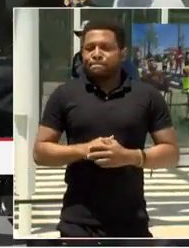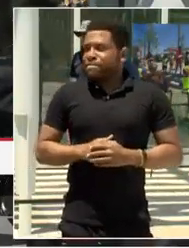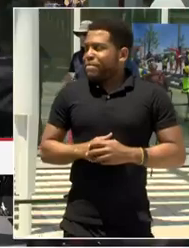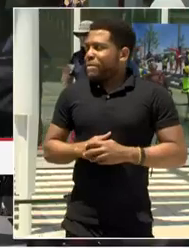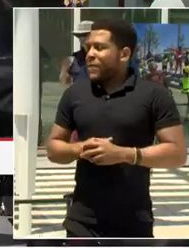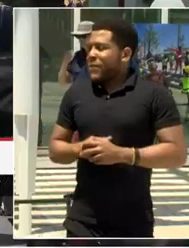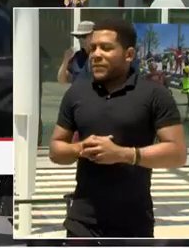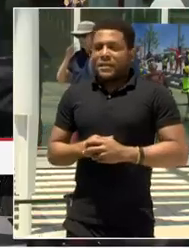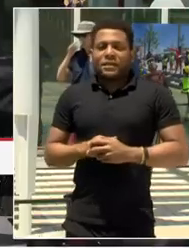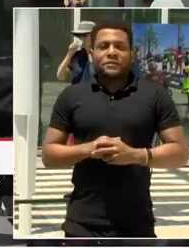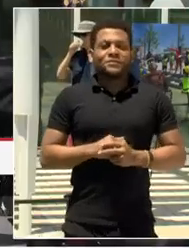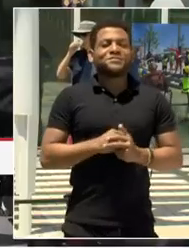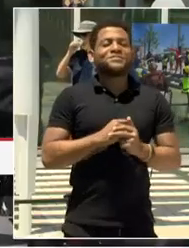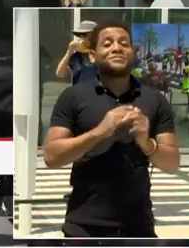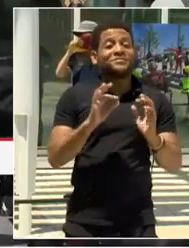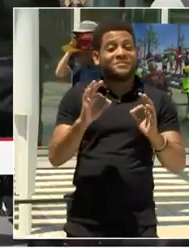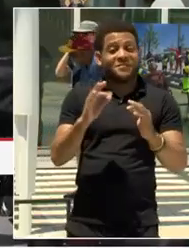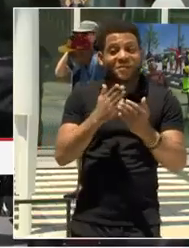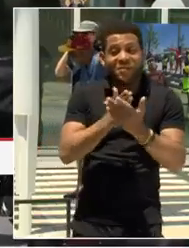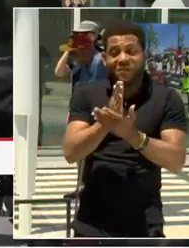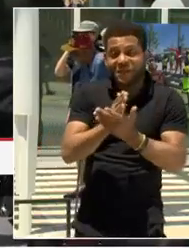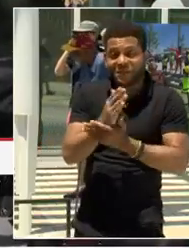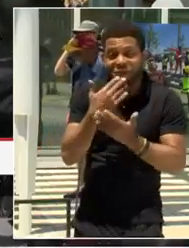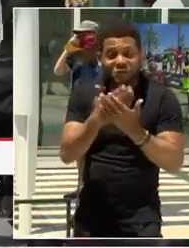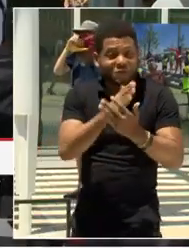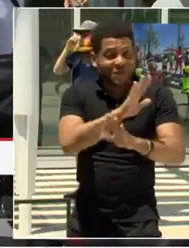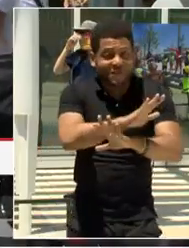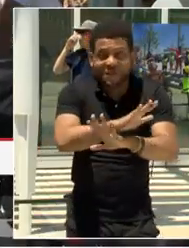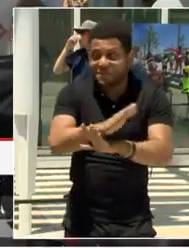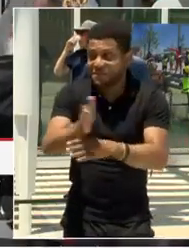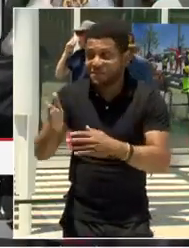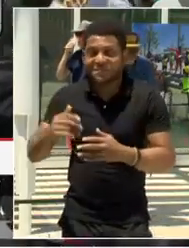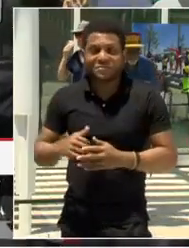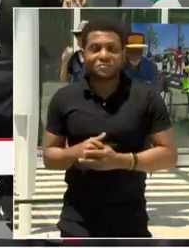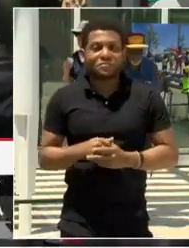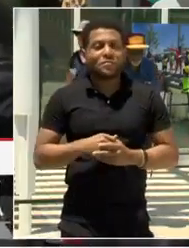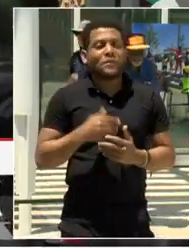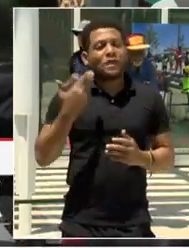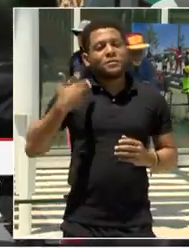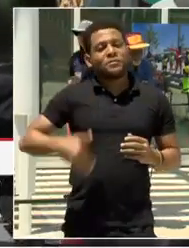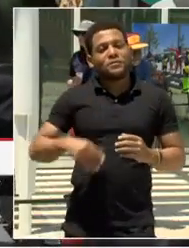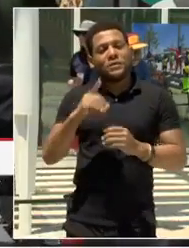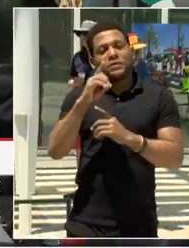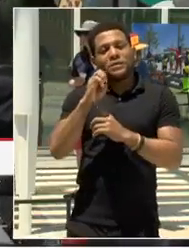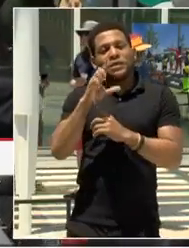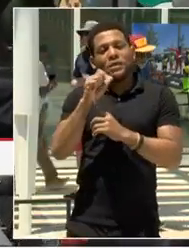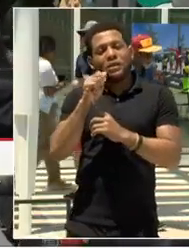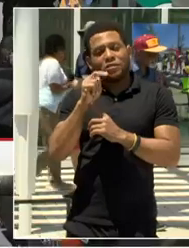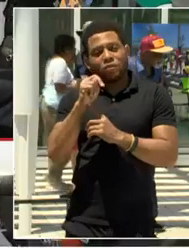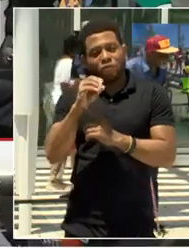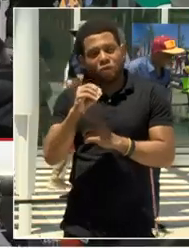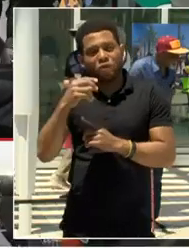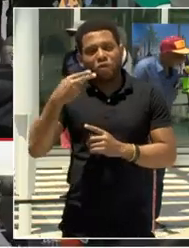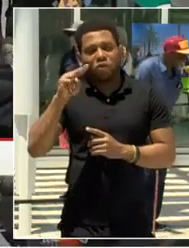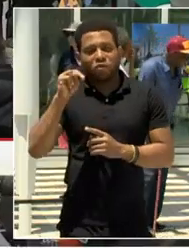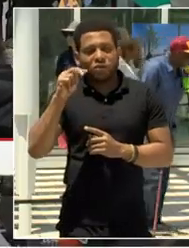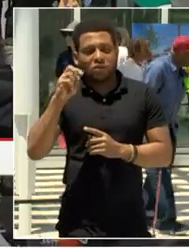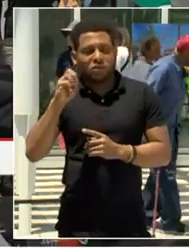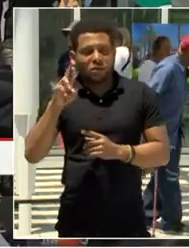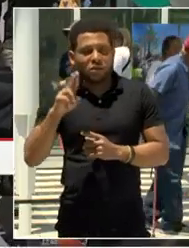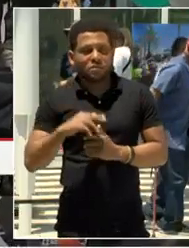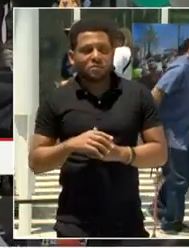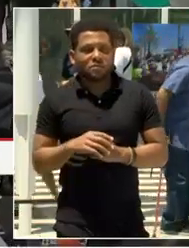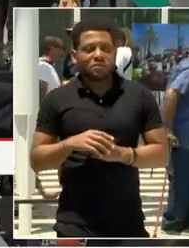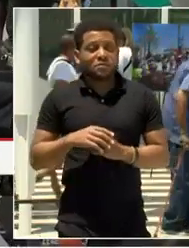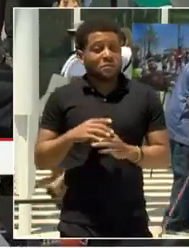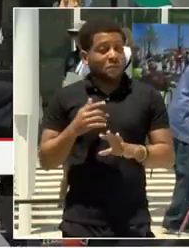All right, good afternoon, everyone. Again, my name is Delano Hunter, and I'm proud to serve as the Director of the DC Department of